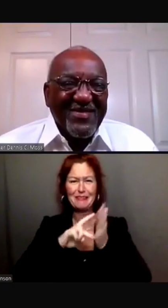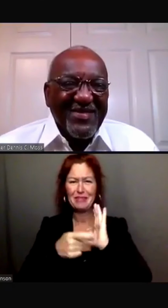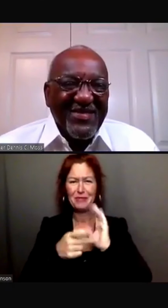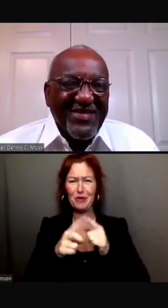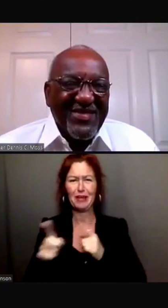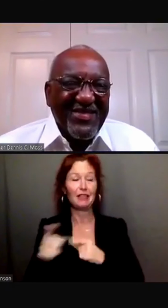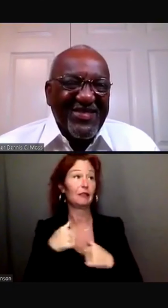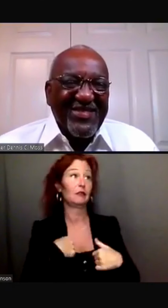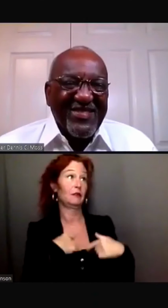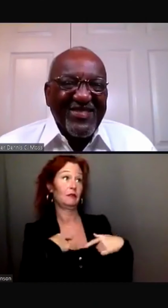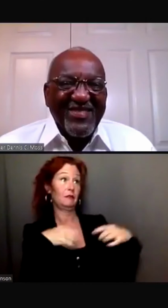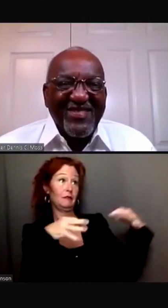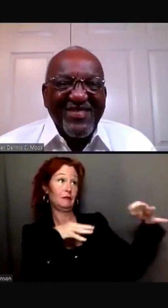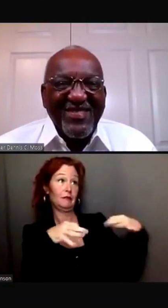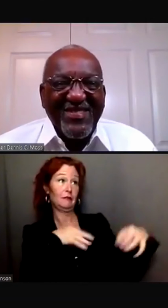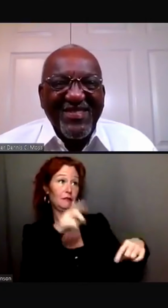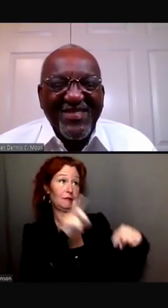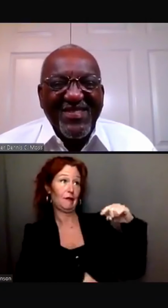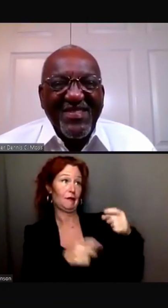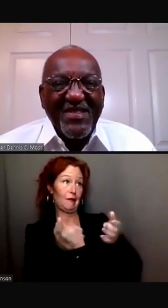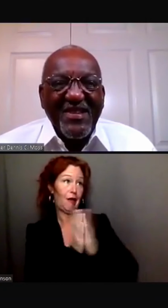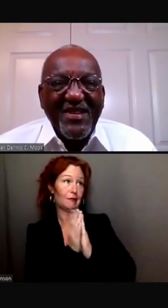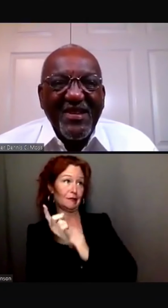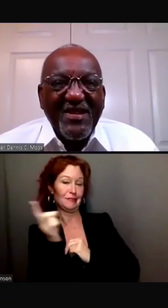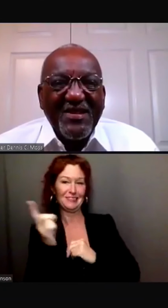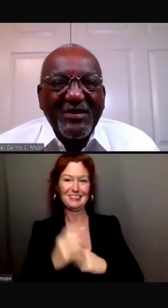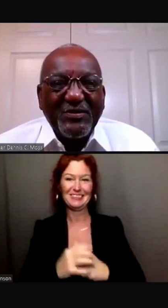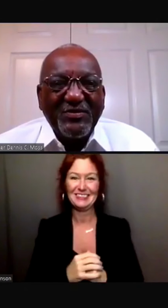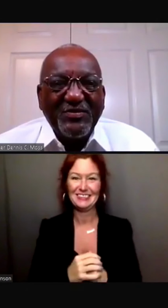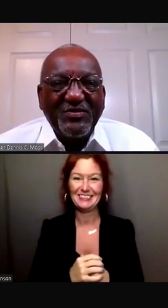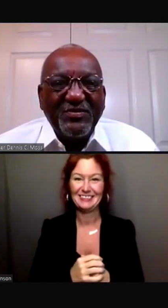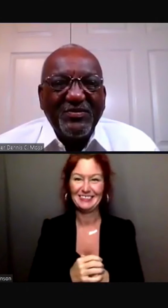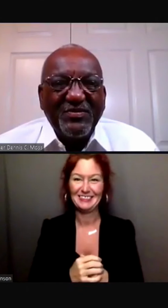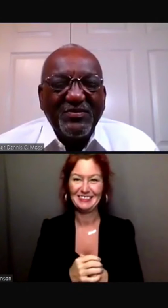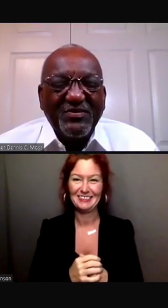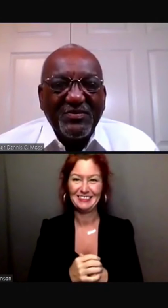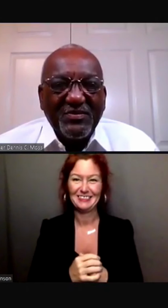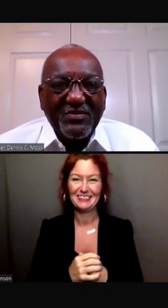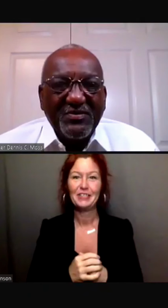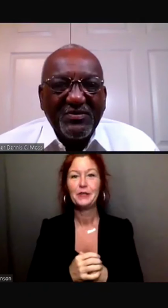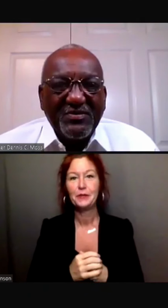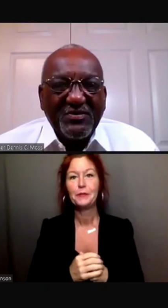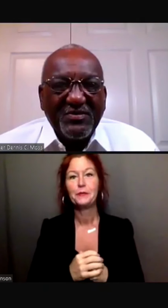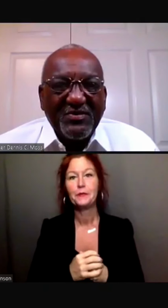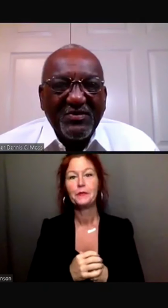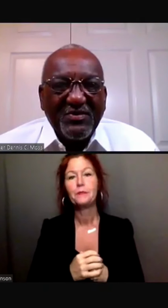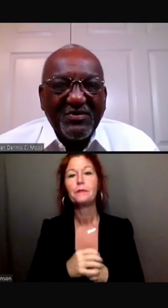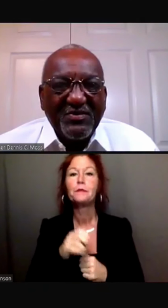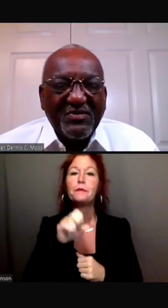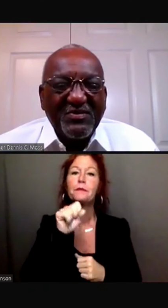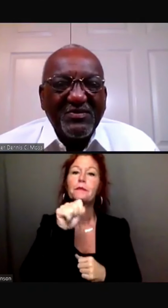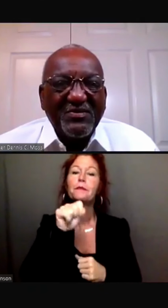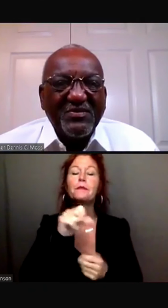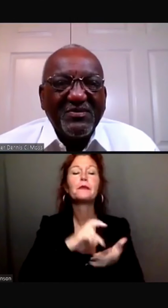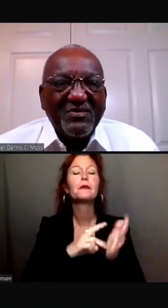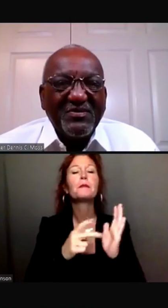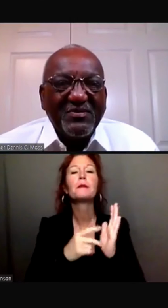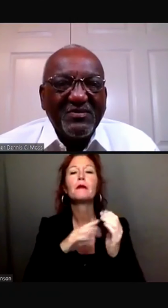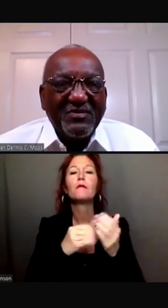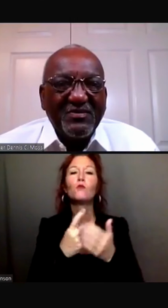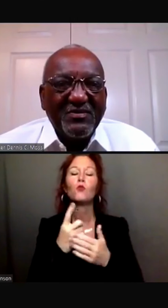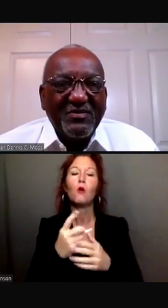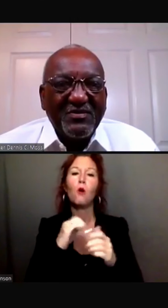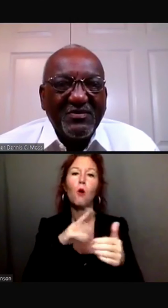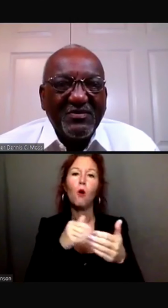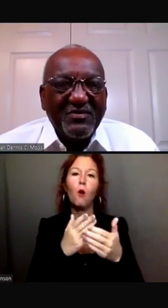Okay. Okay. So there's a hardwired system that the county calls a ring that connects all of the county